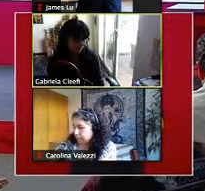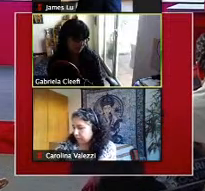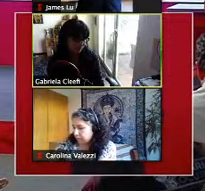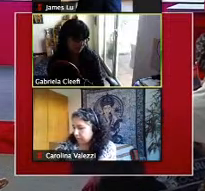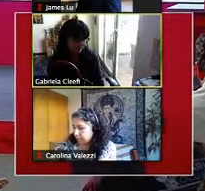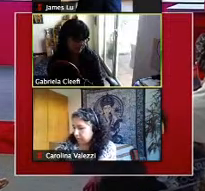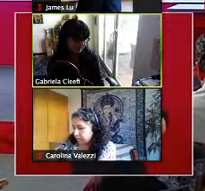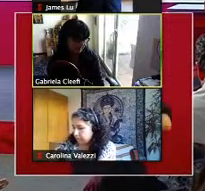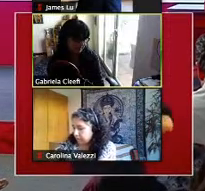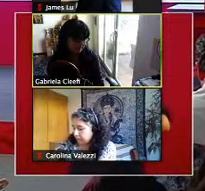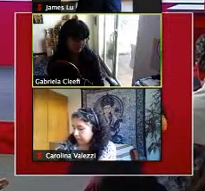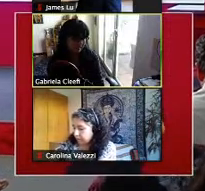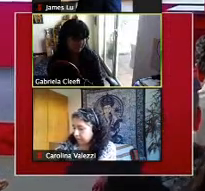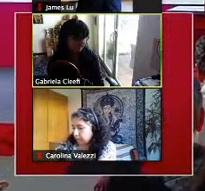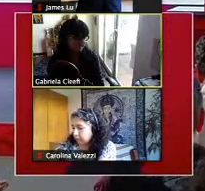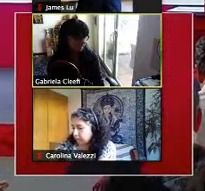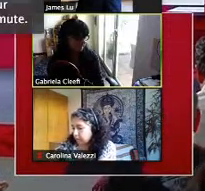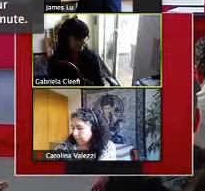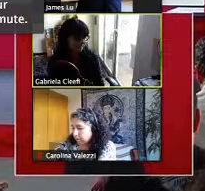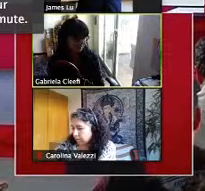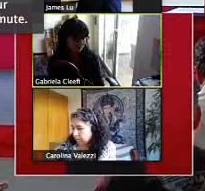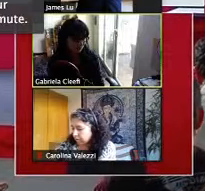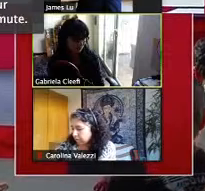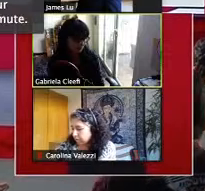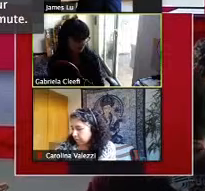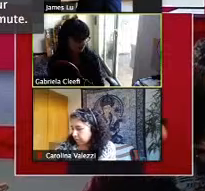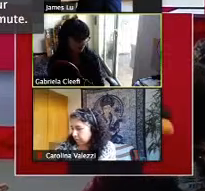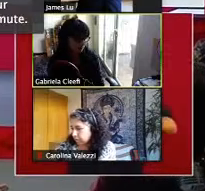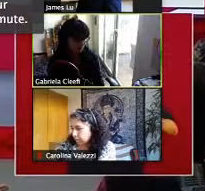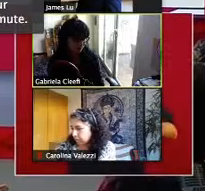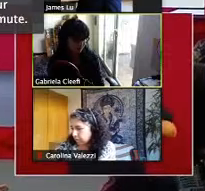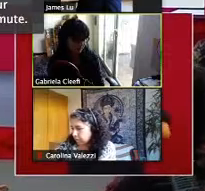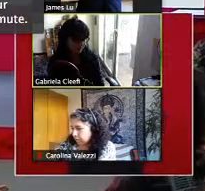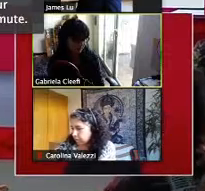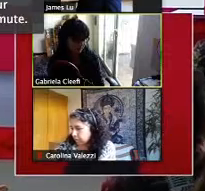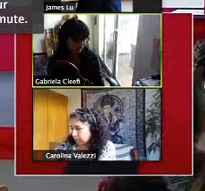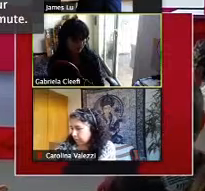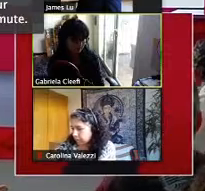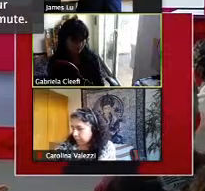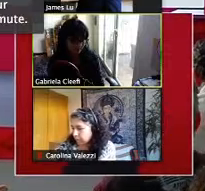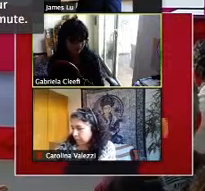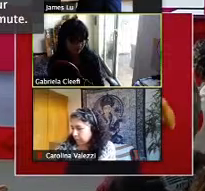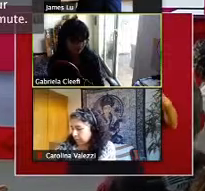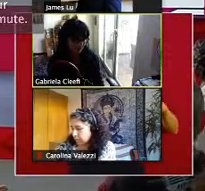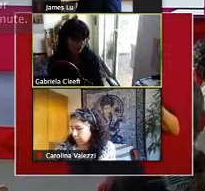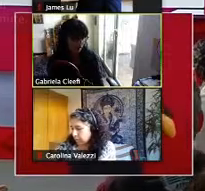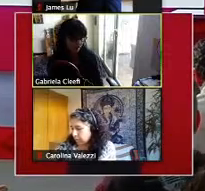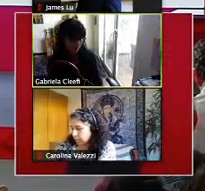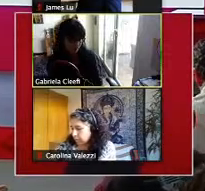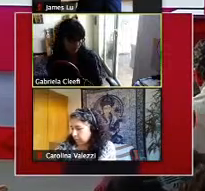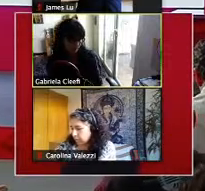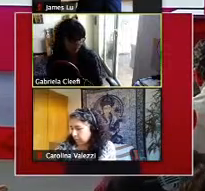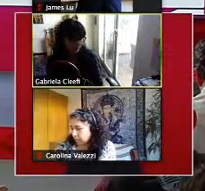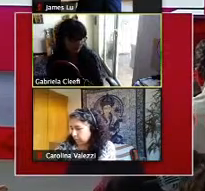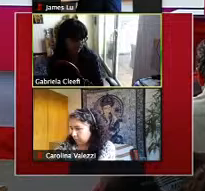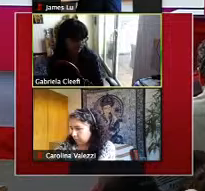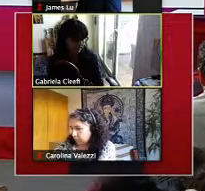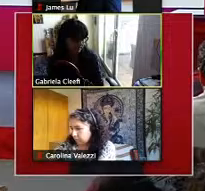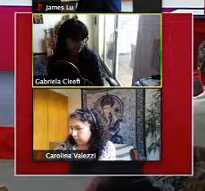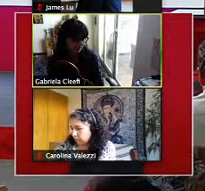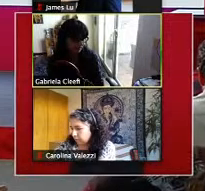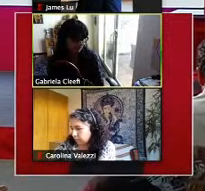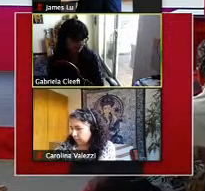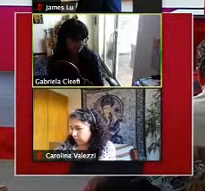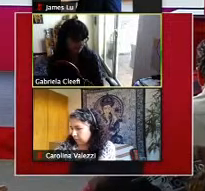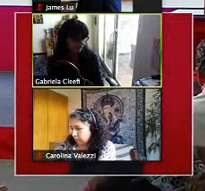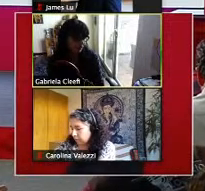from self-distancing. The new normal does not mean that all activities are open. It means